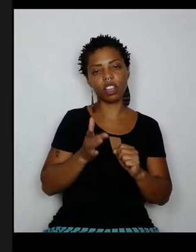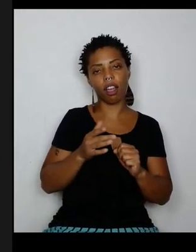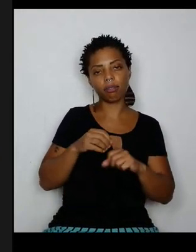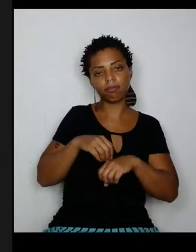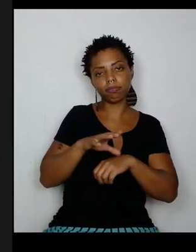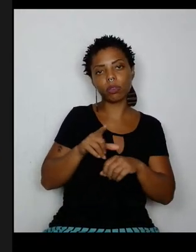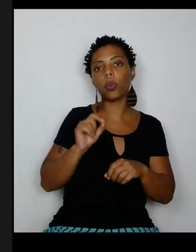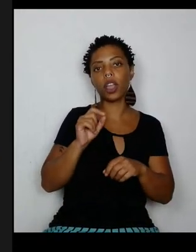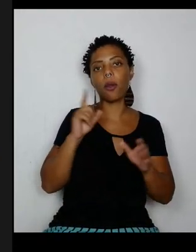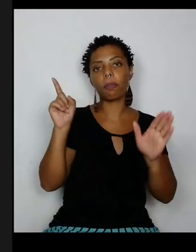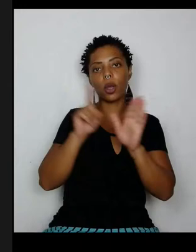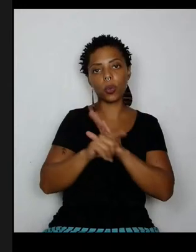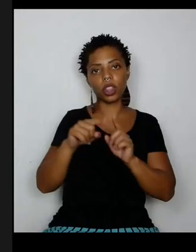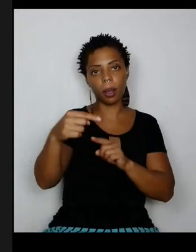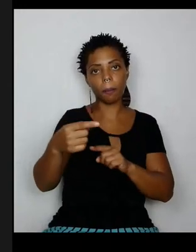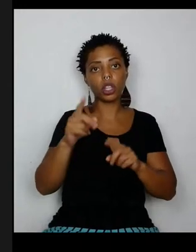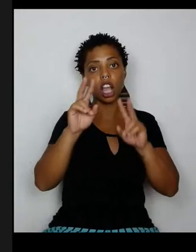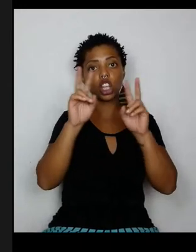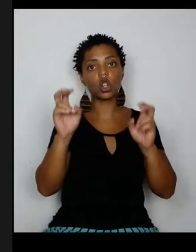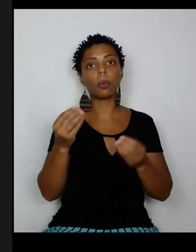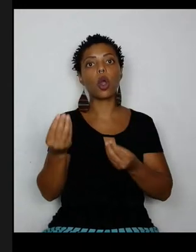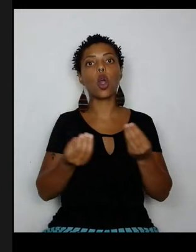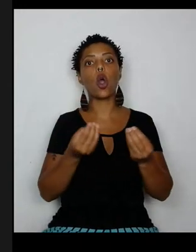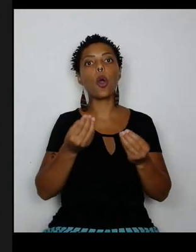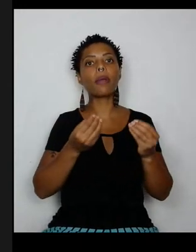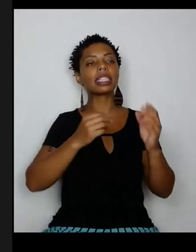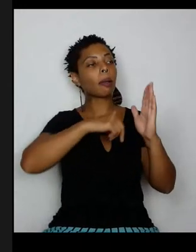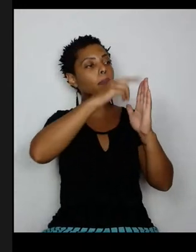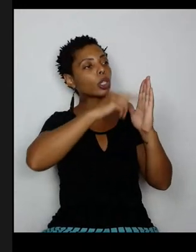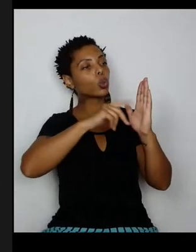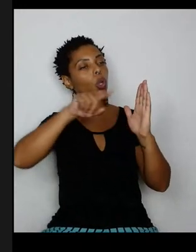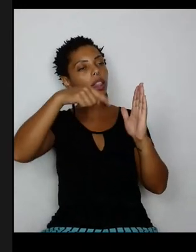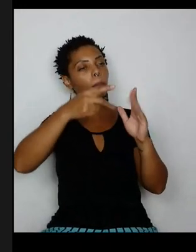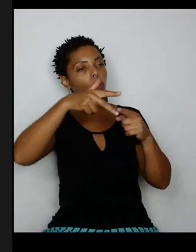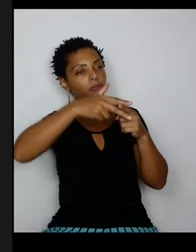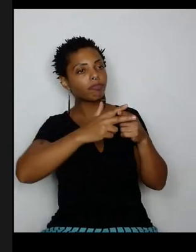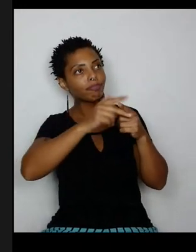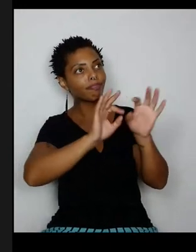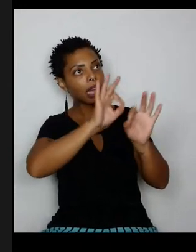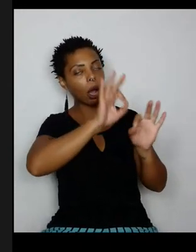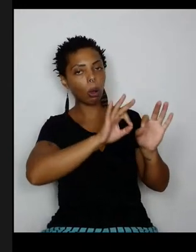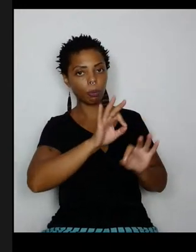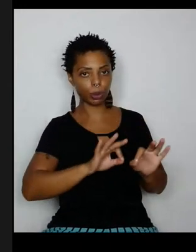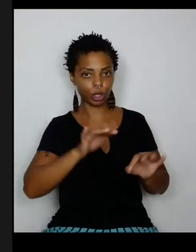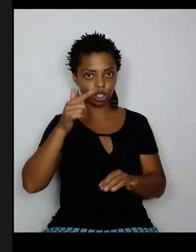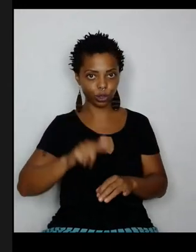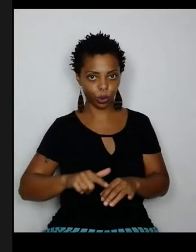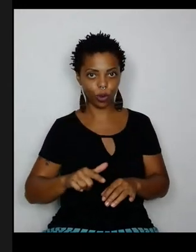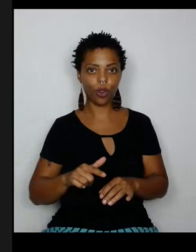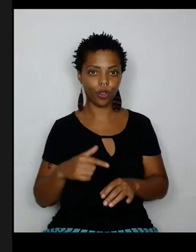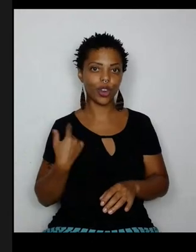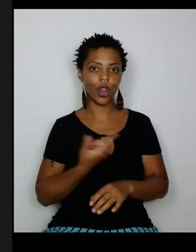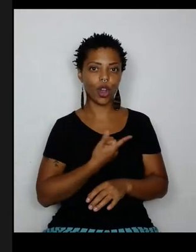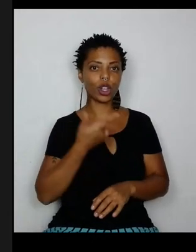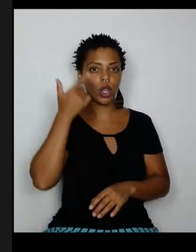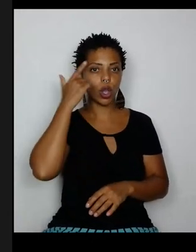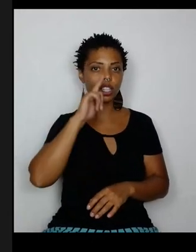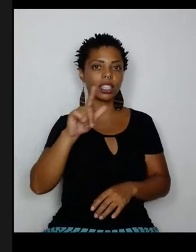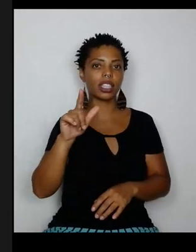i wanted to ask you a question with regards to the artwork restoration